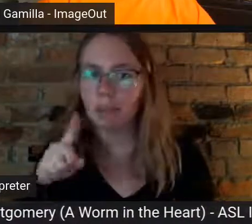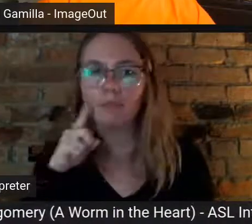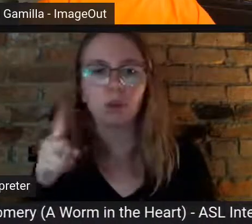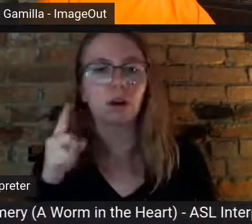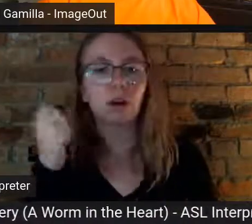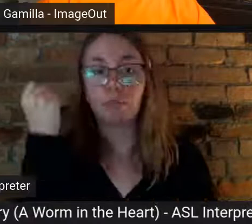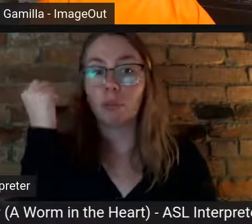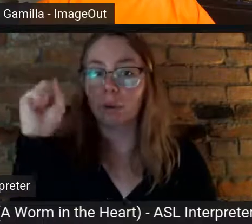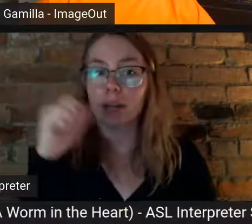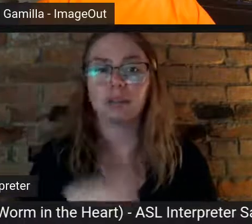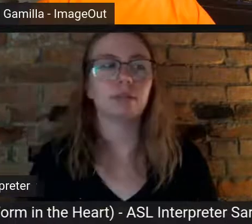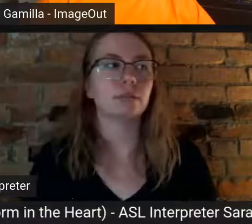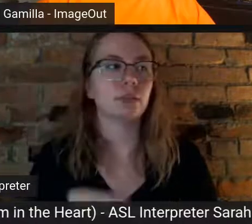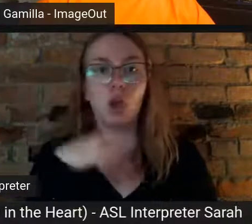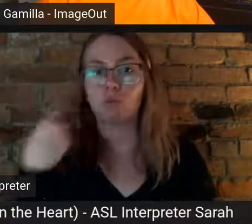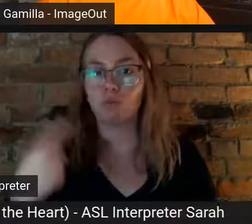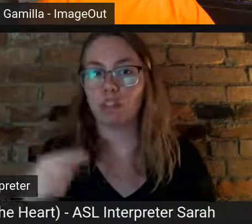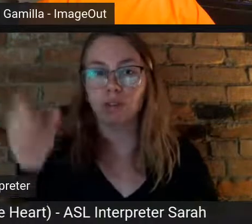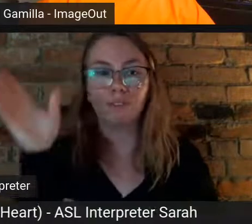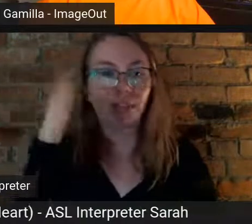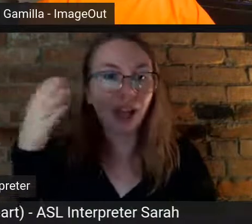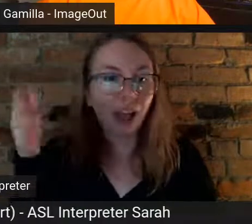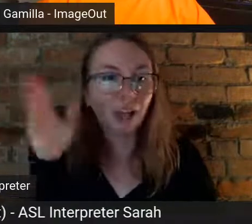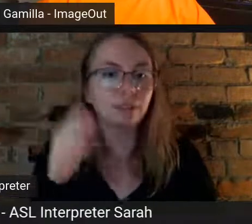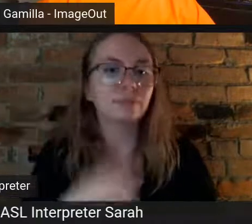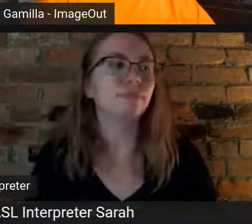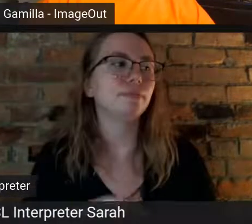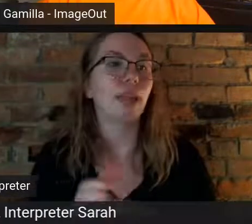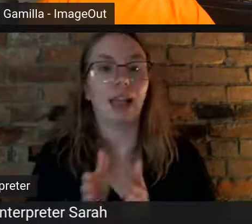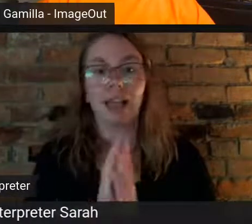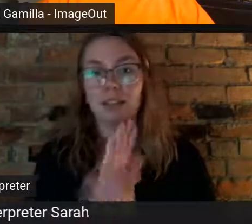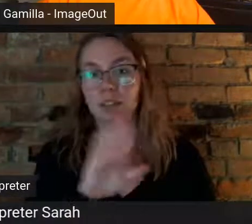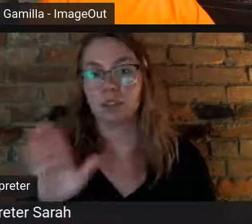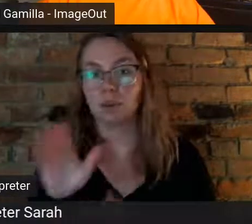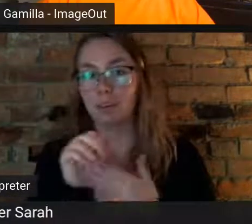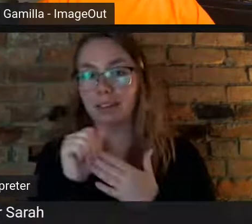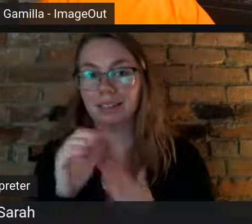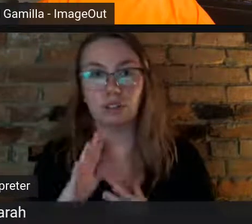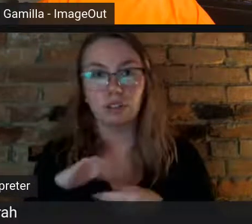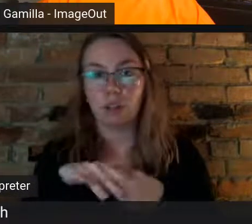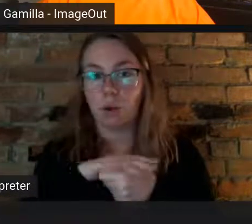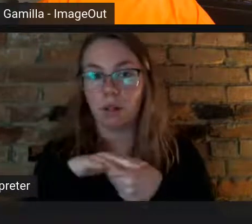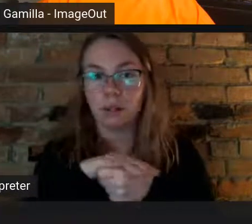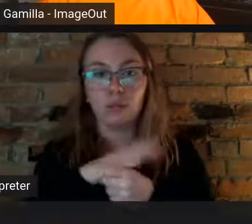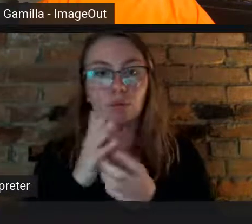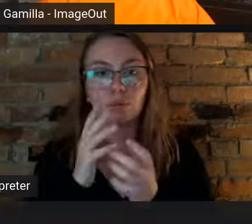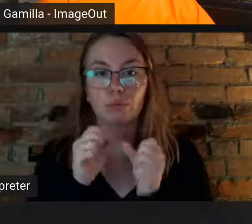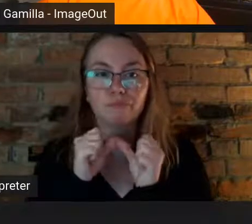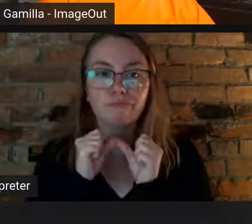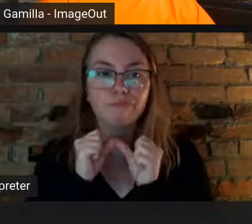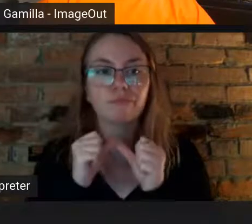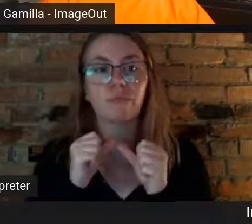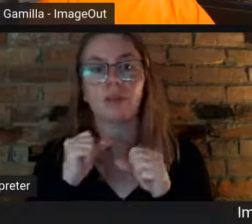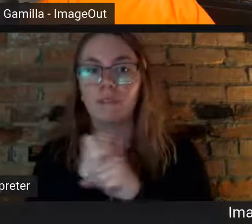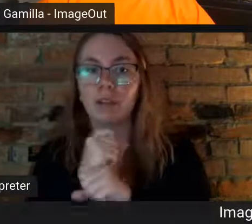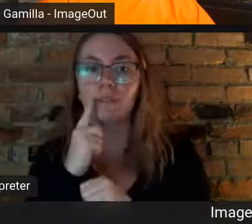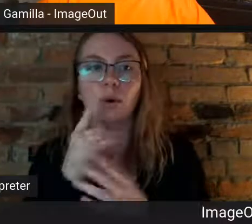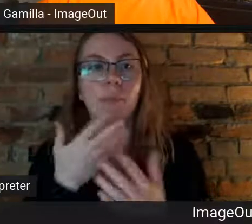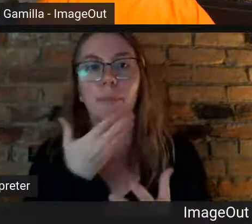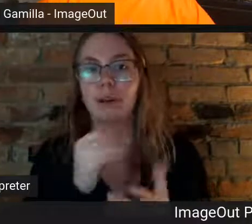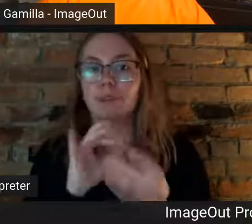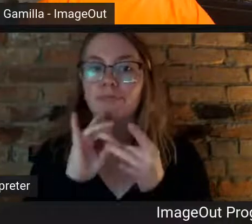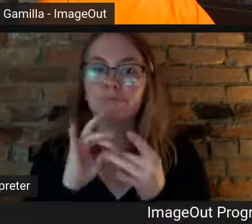Russian flags, ask your leaders, even on a local level, to push for better relations with